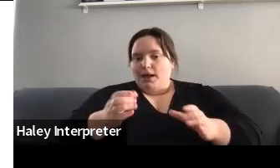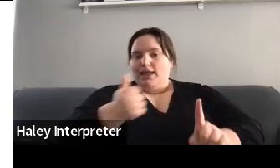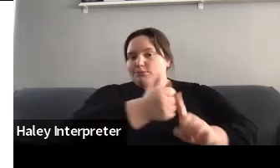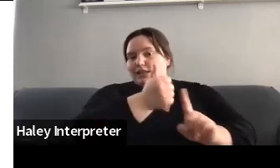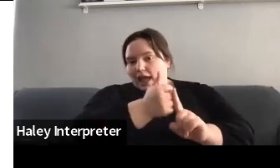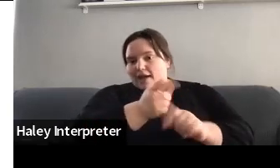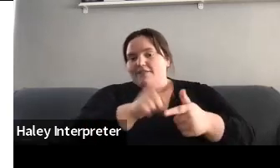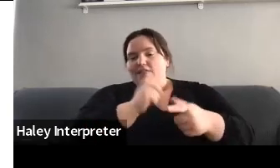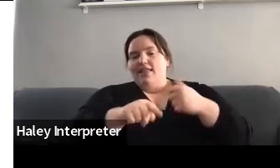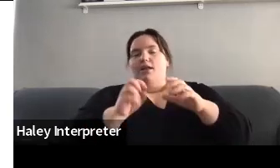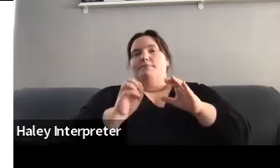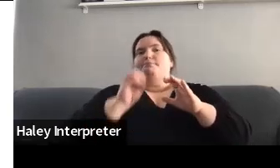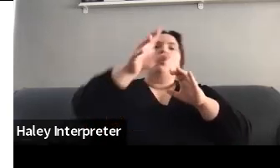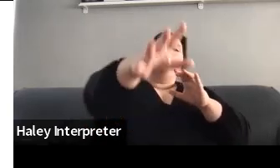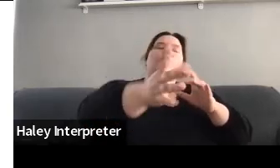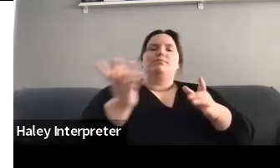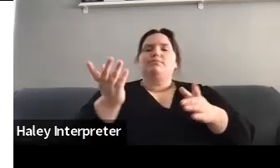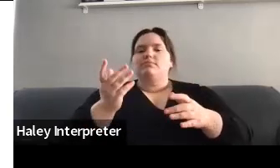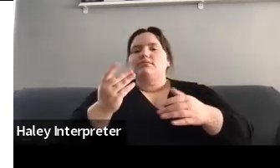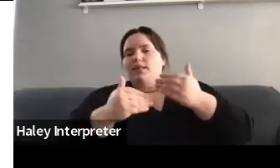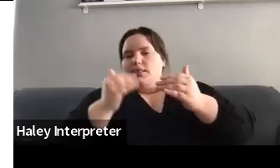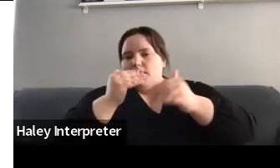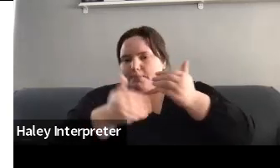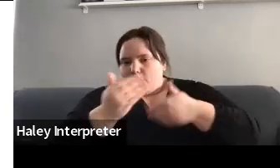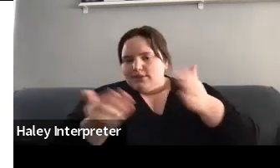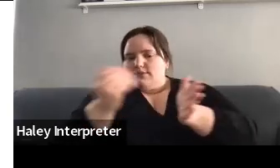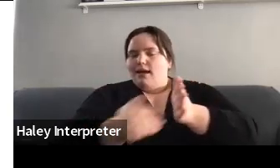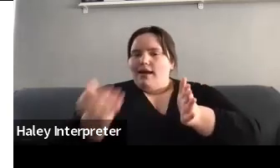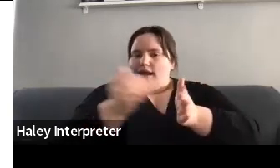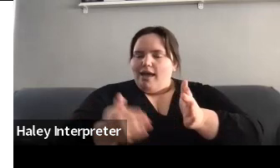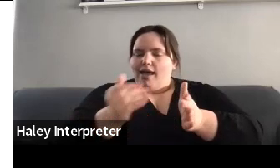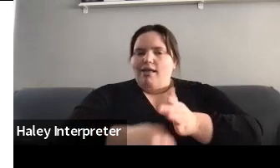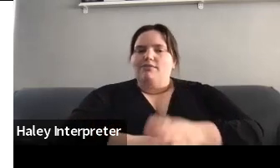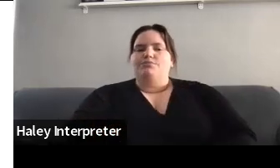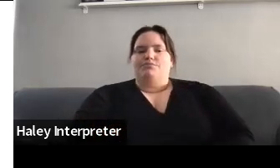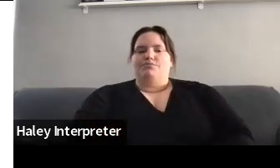bring it back and put it in the bucket. So those can be a lot of fun.